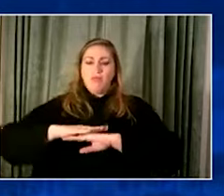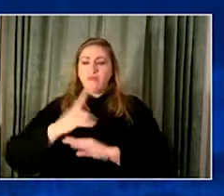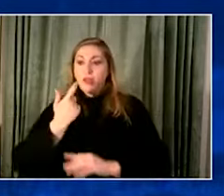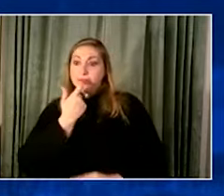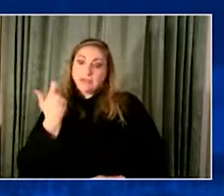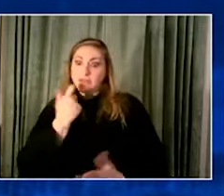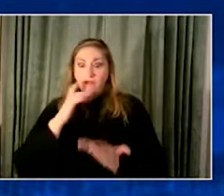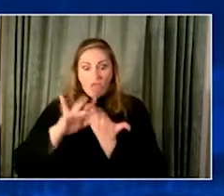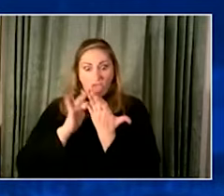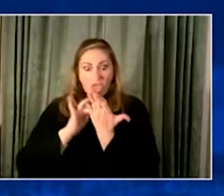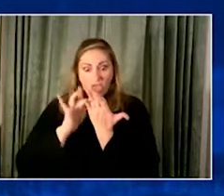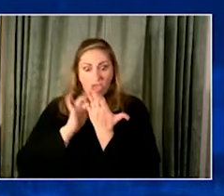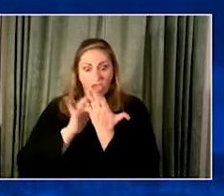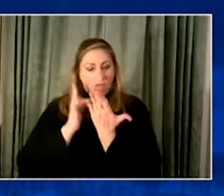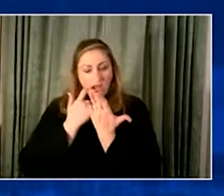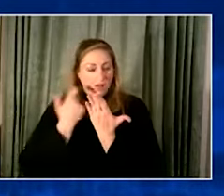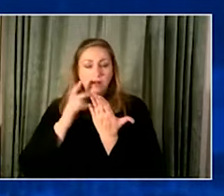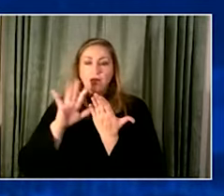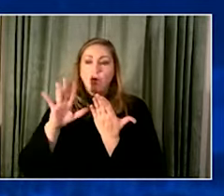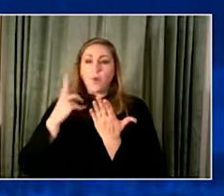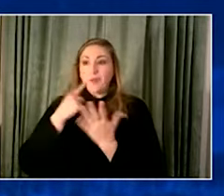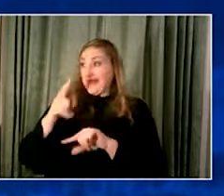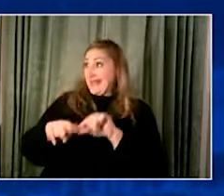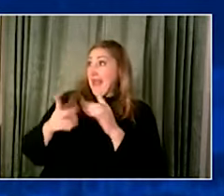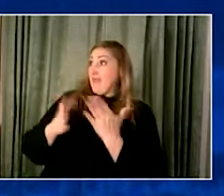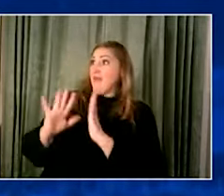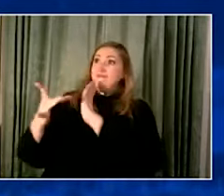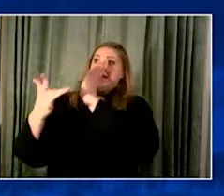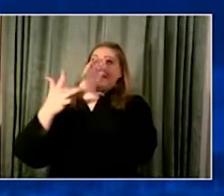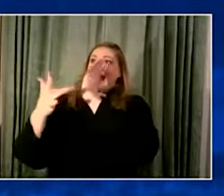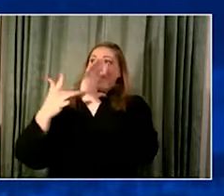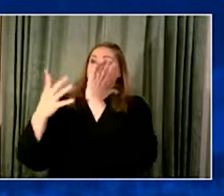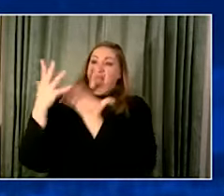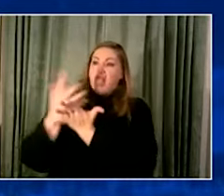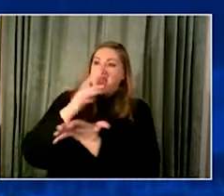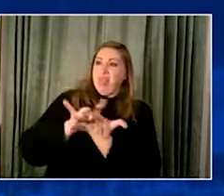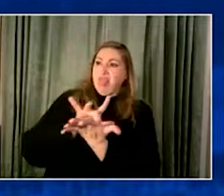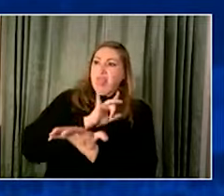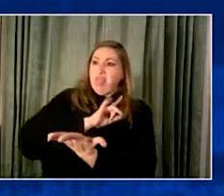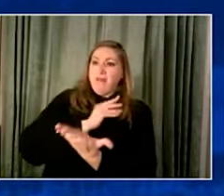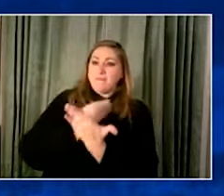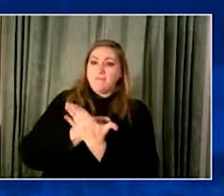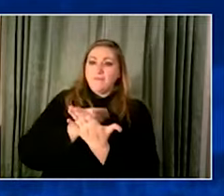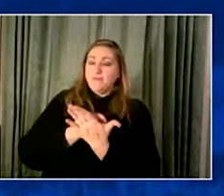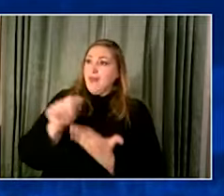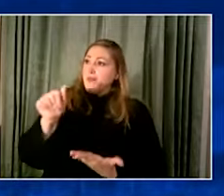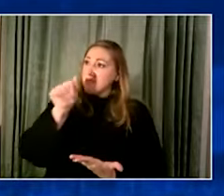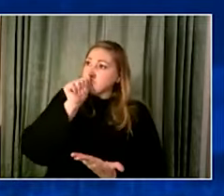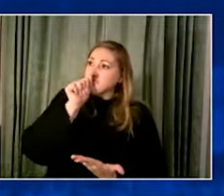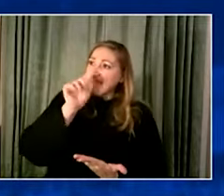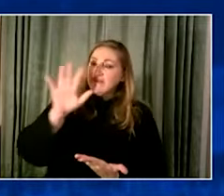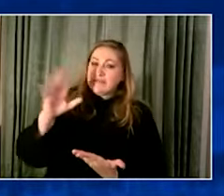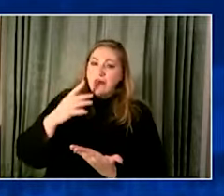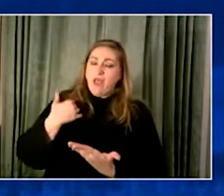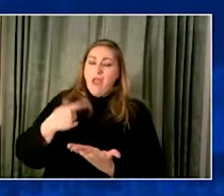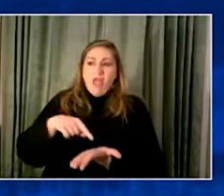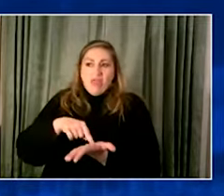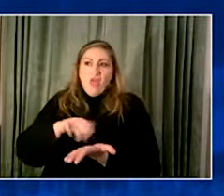We cannot stand by and let big tech monetize our children's privacy and jeopardize their mental